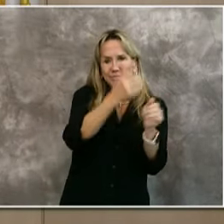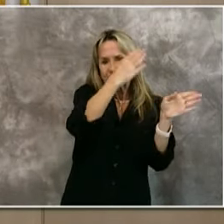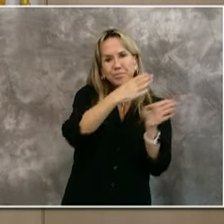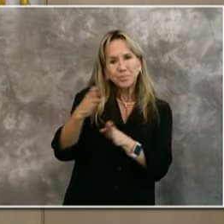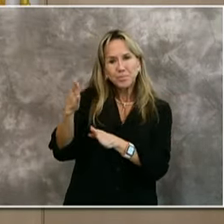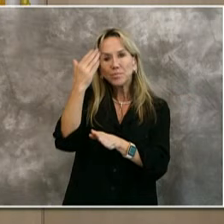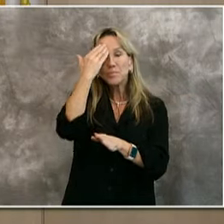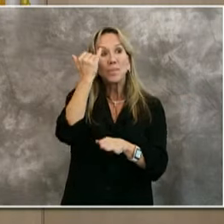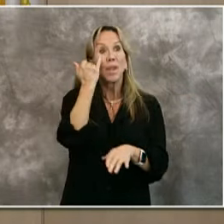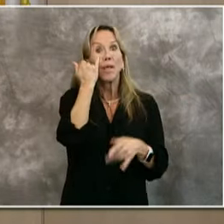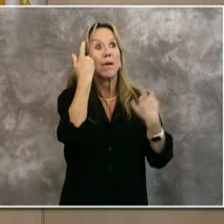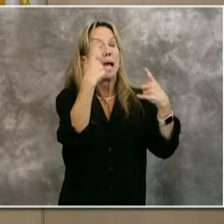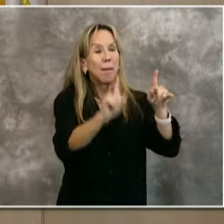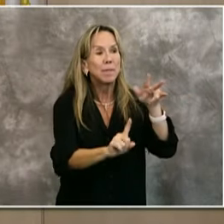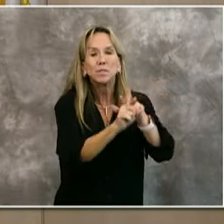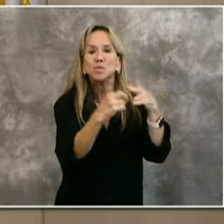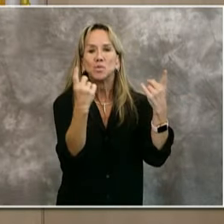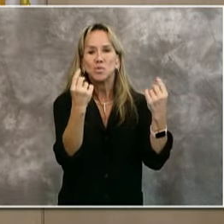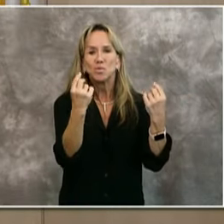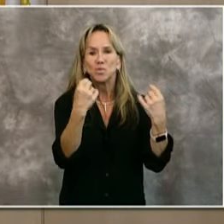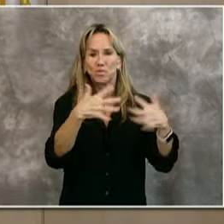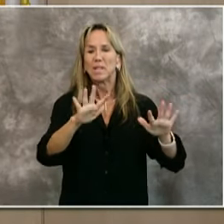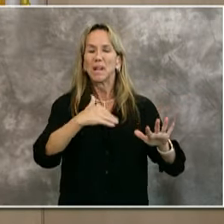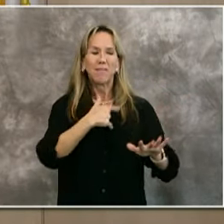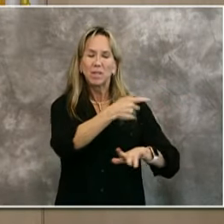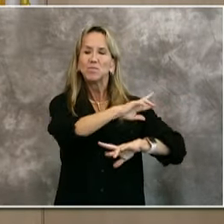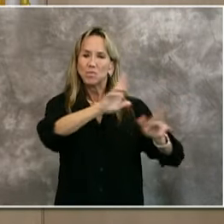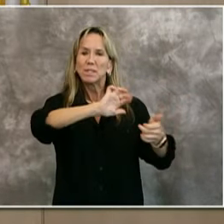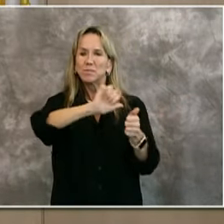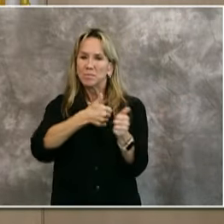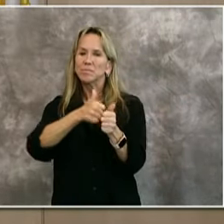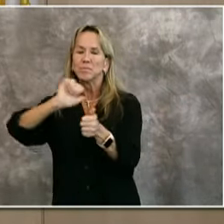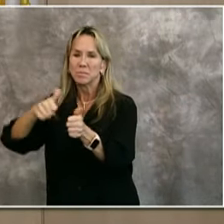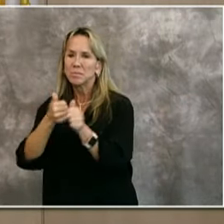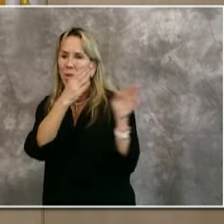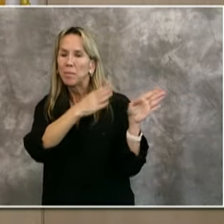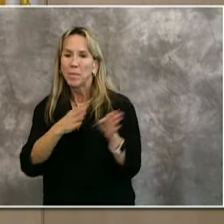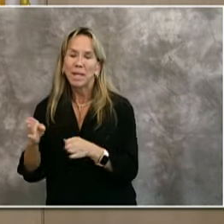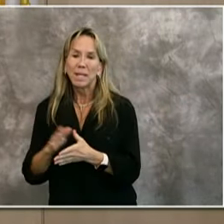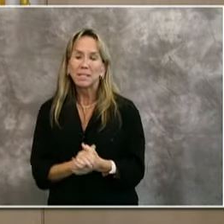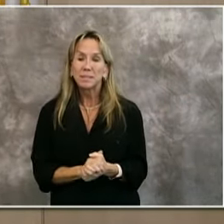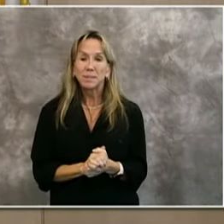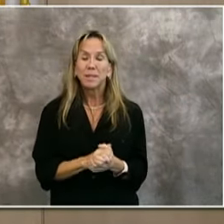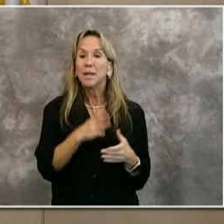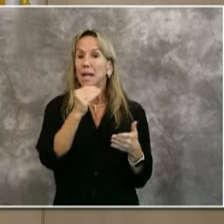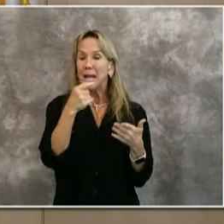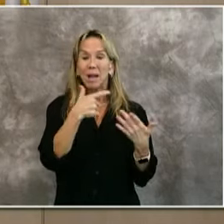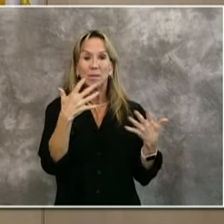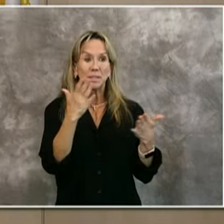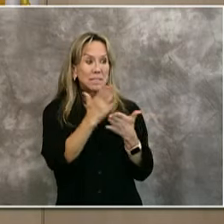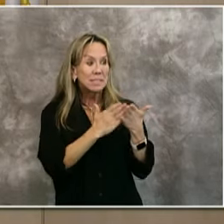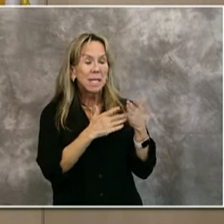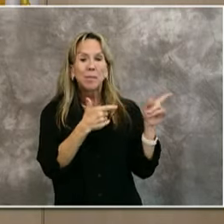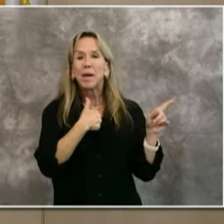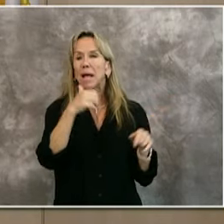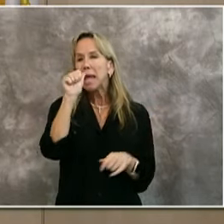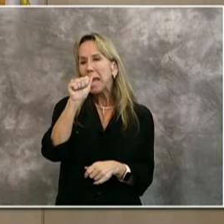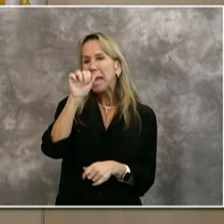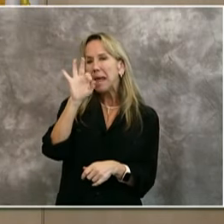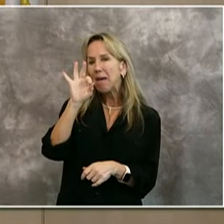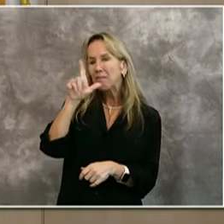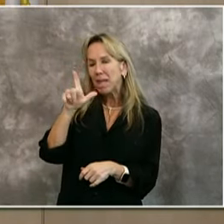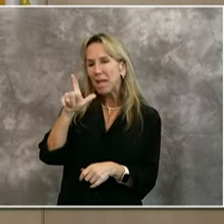address situations of this kind. And there have been several all facility letters, or